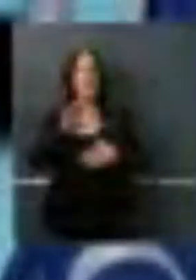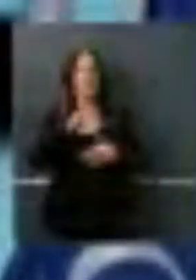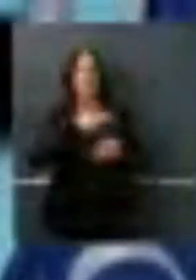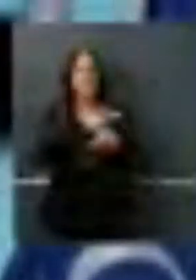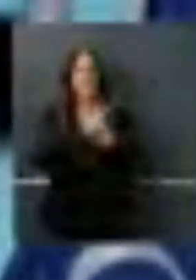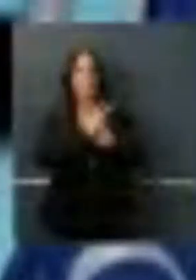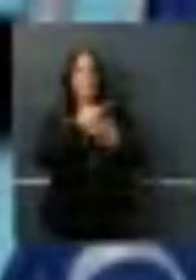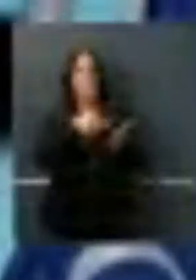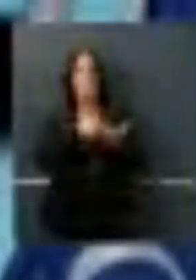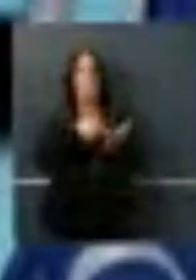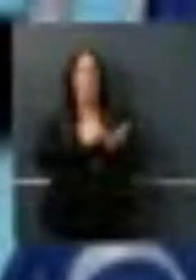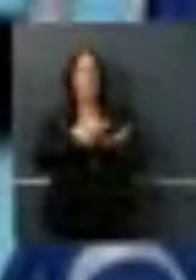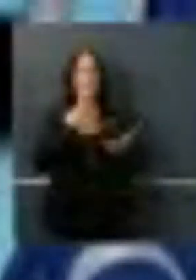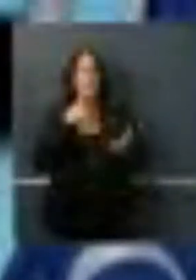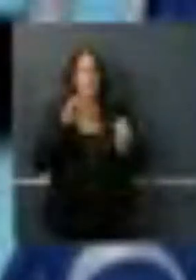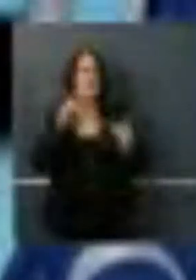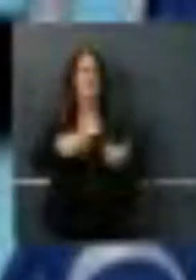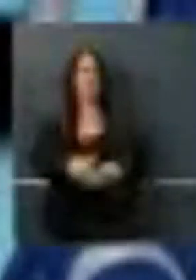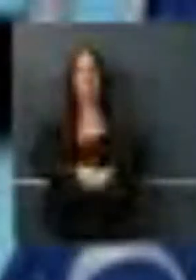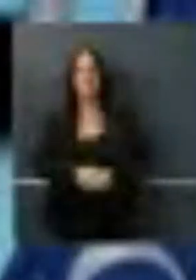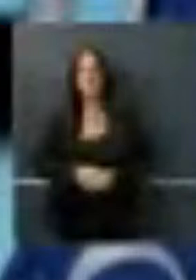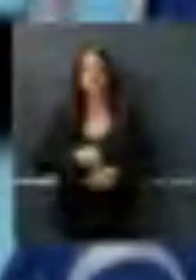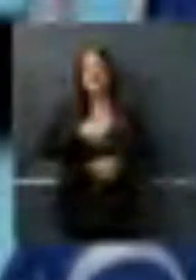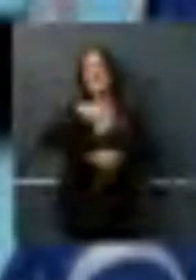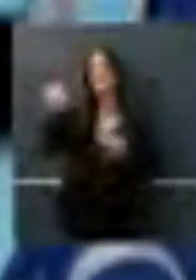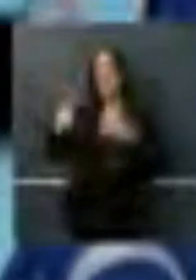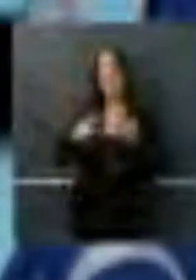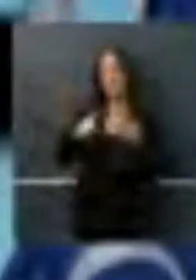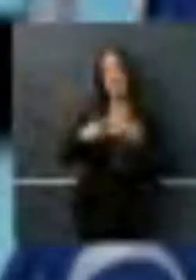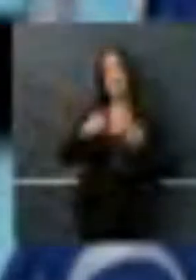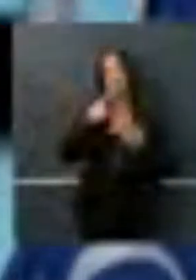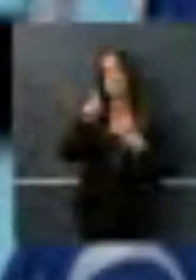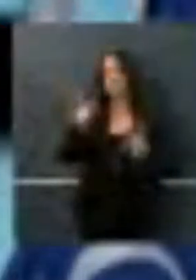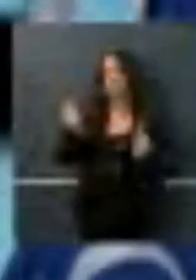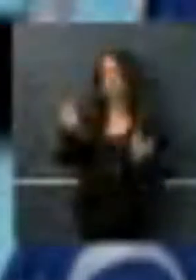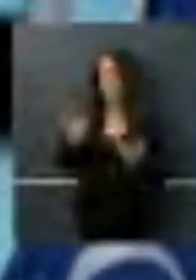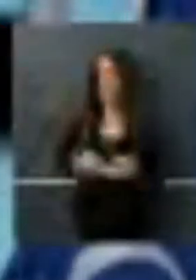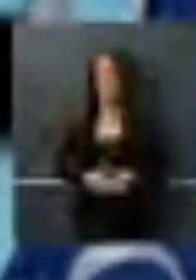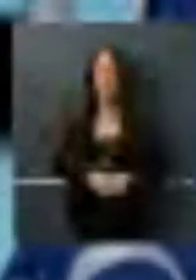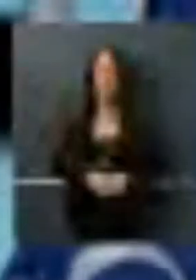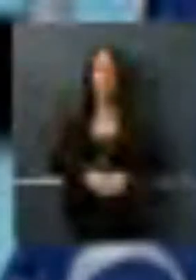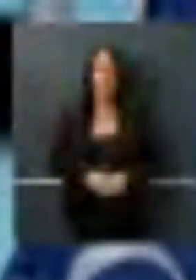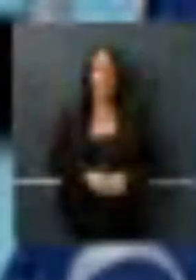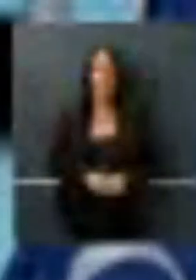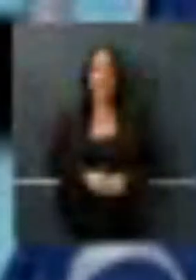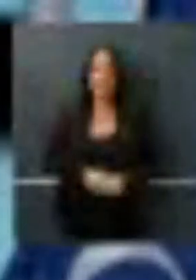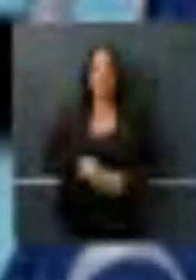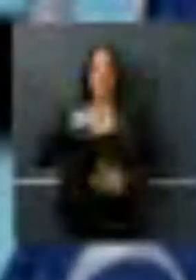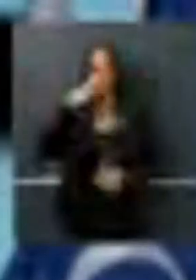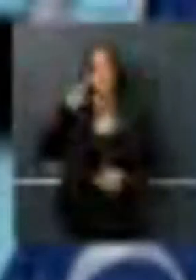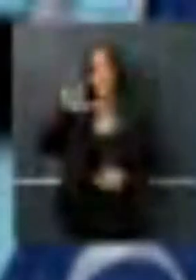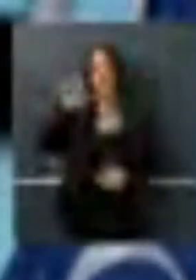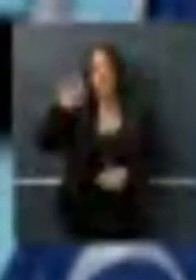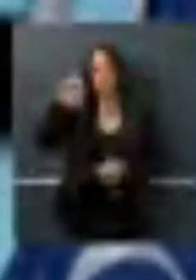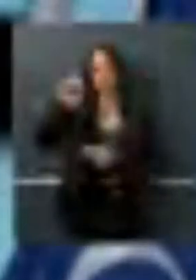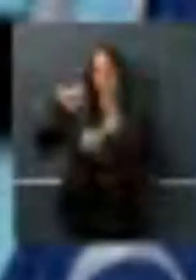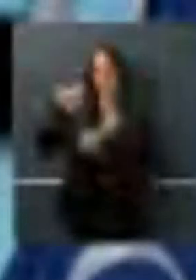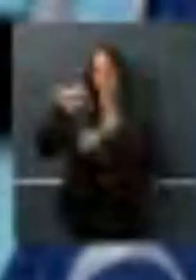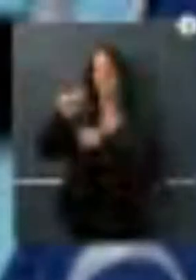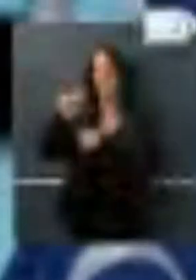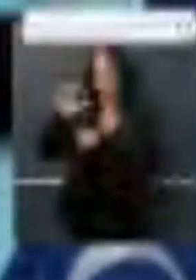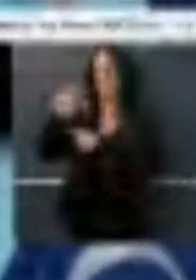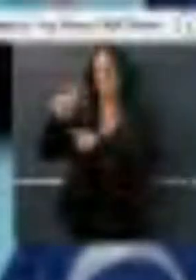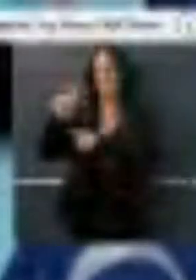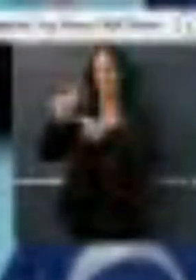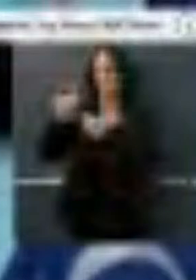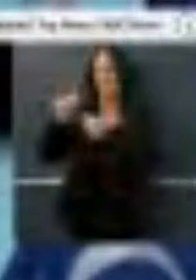wanted to make was in relationship to the CARES Act. Many of you have received checks from the CARES Act, some